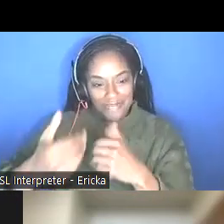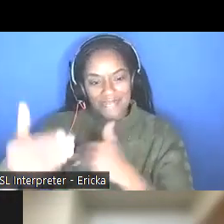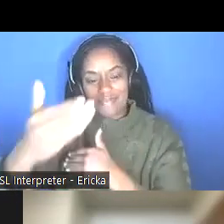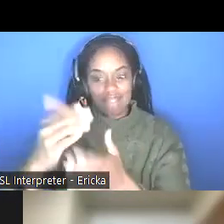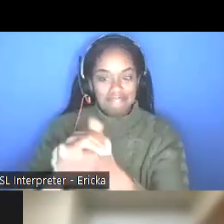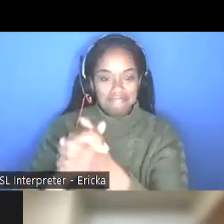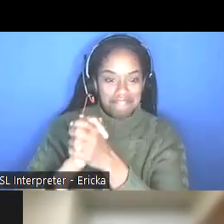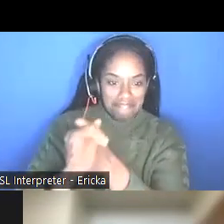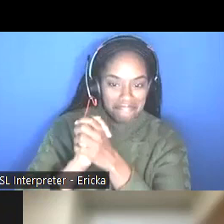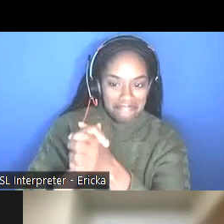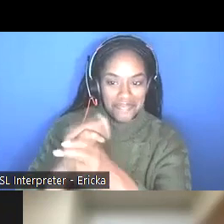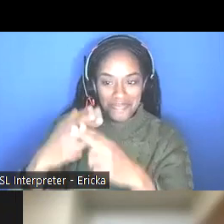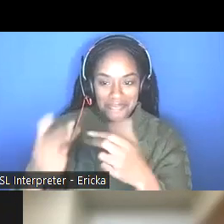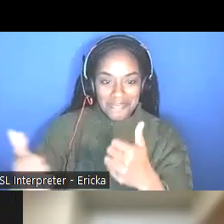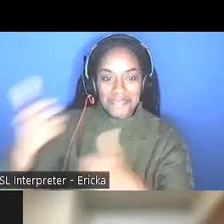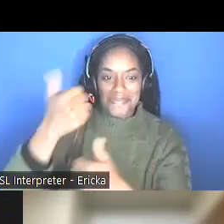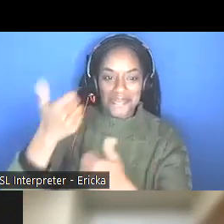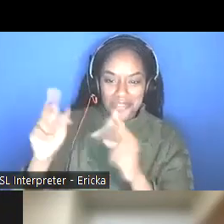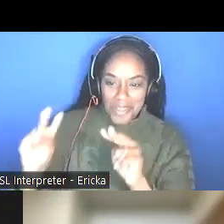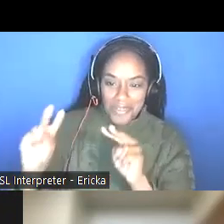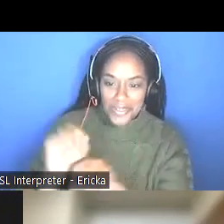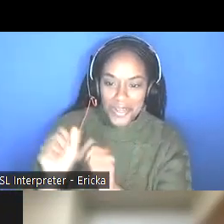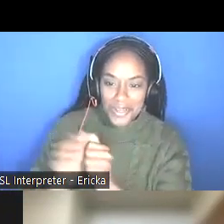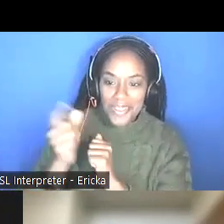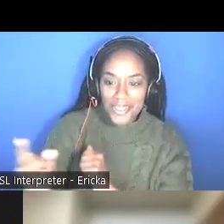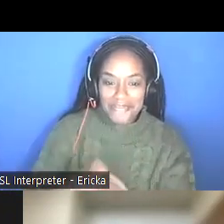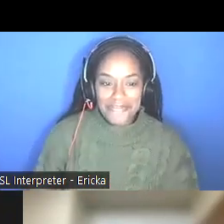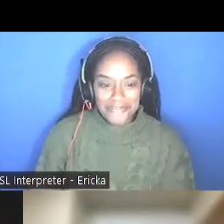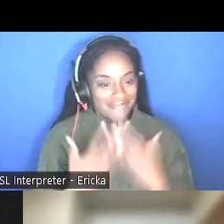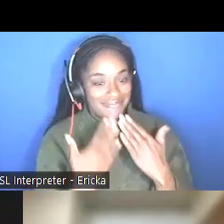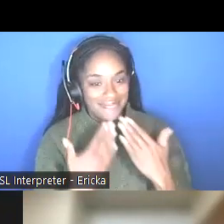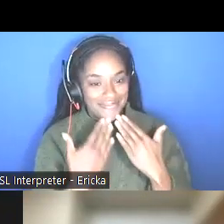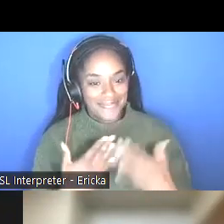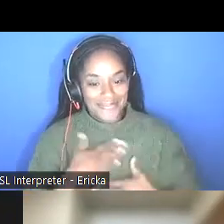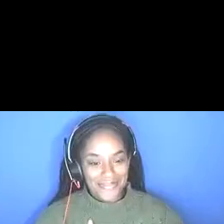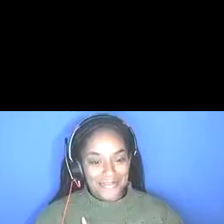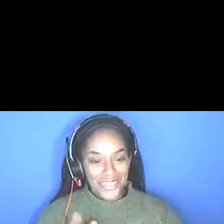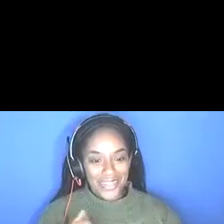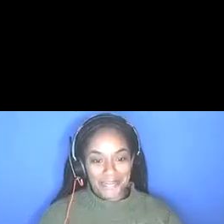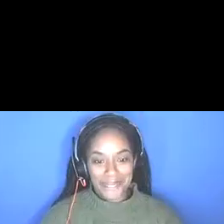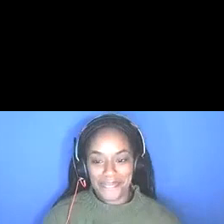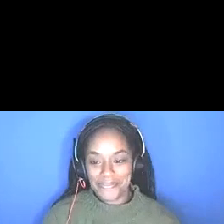chair, and we all look forward to working with you. Thanks for joining us. Appreciate it.